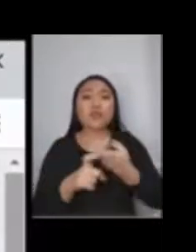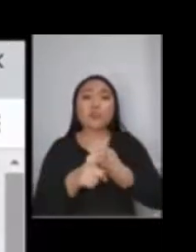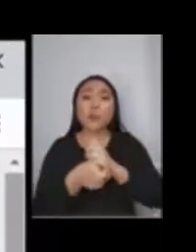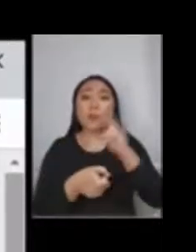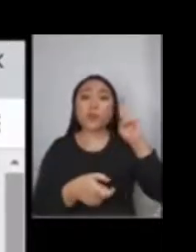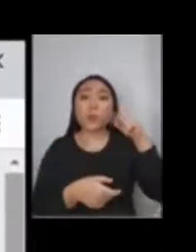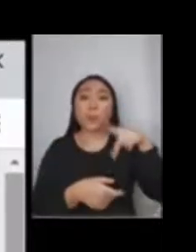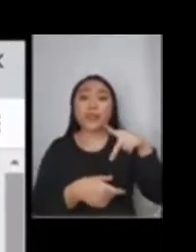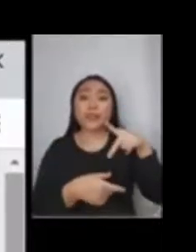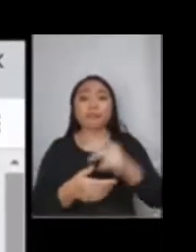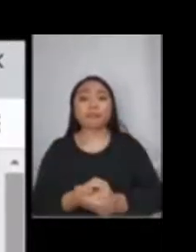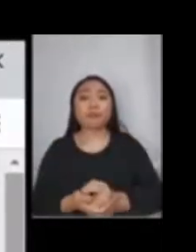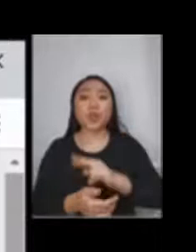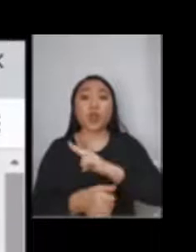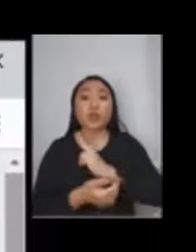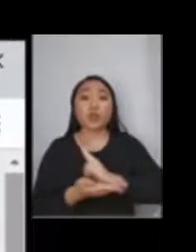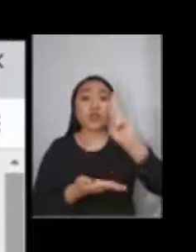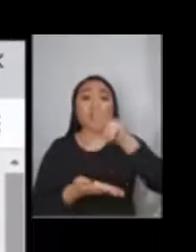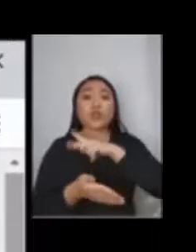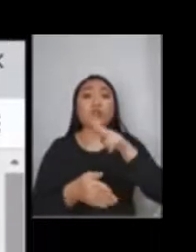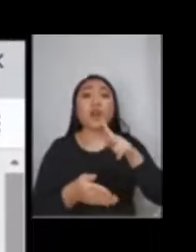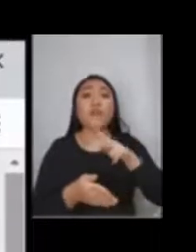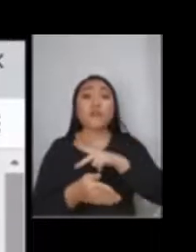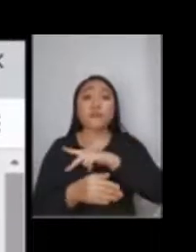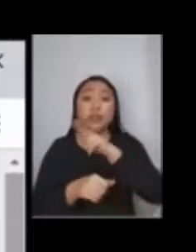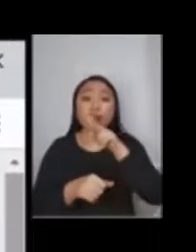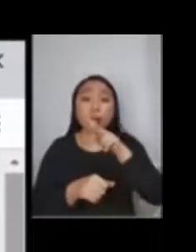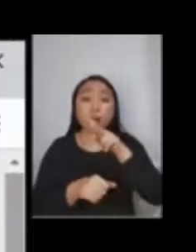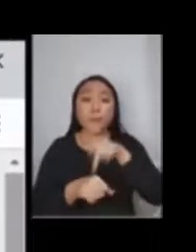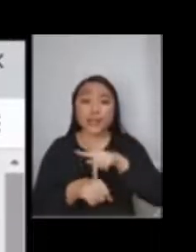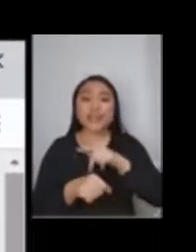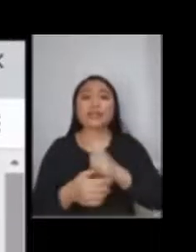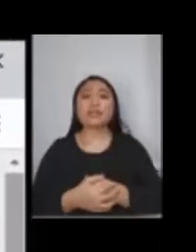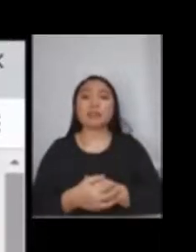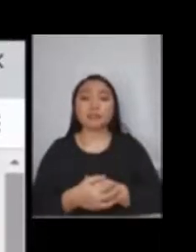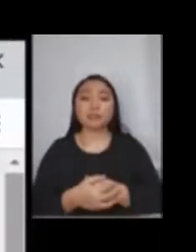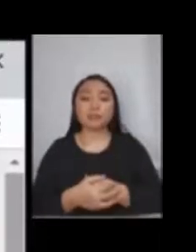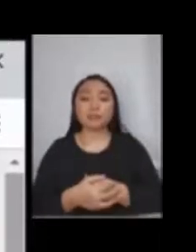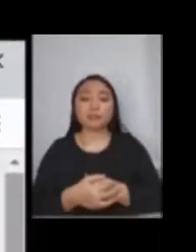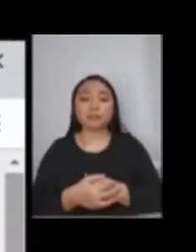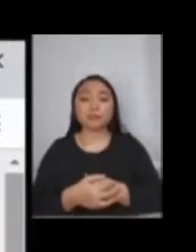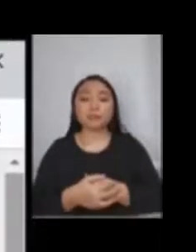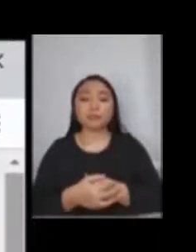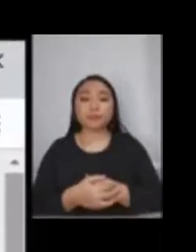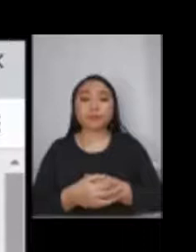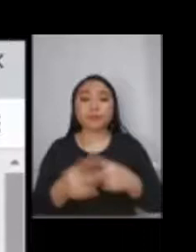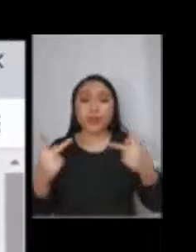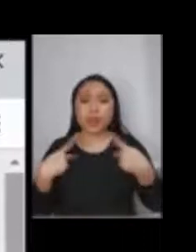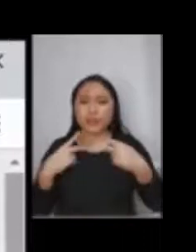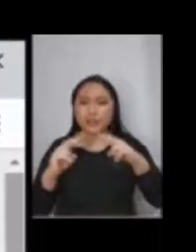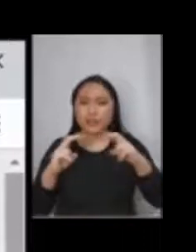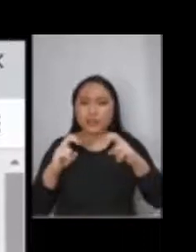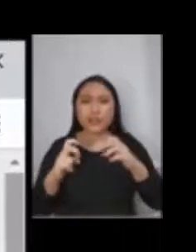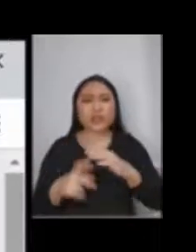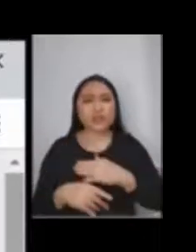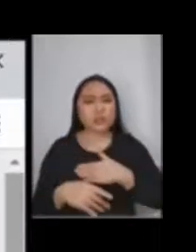Sa upper right side po ulit, upper right side, meron tayong keyword search po doon. Input lang natin yung